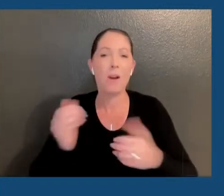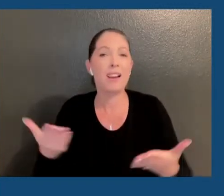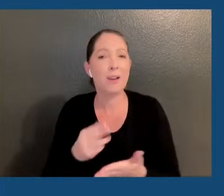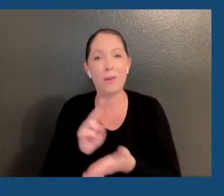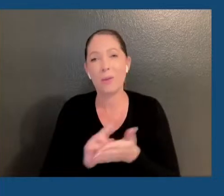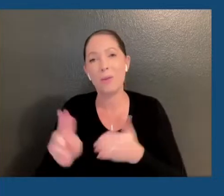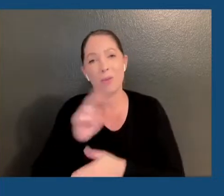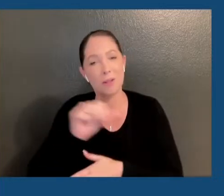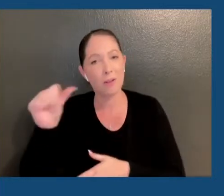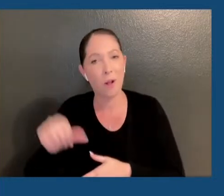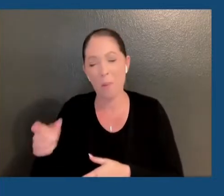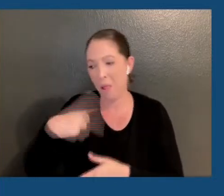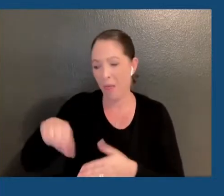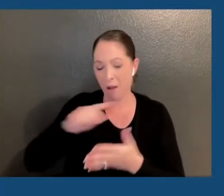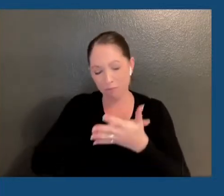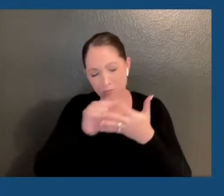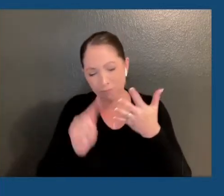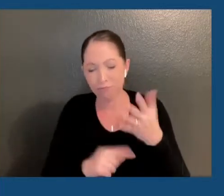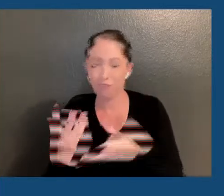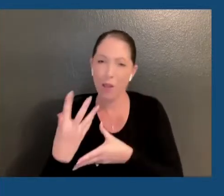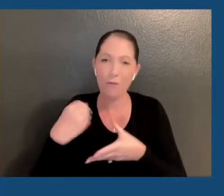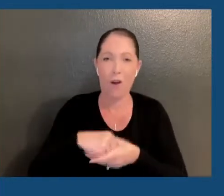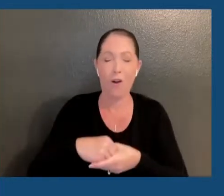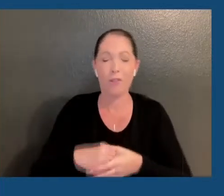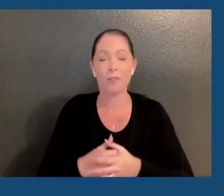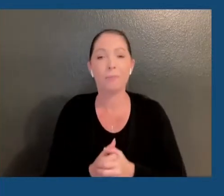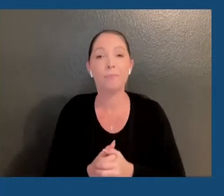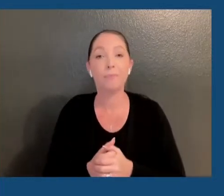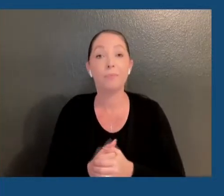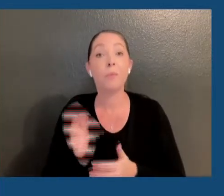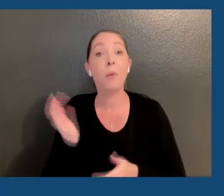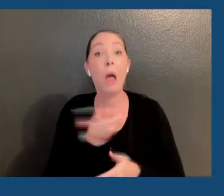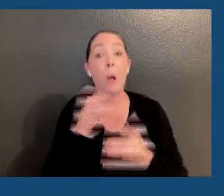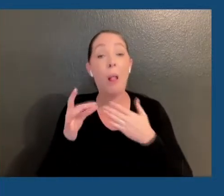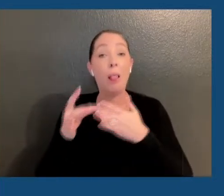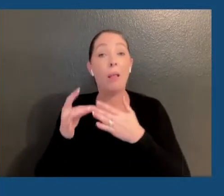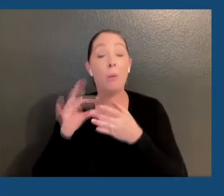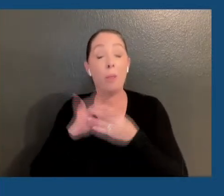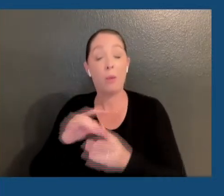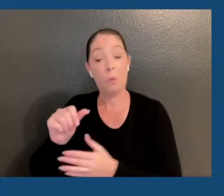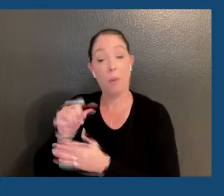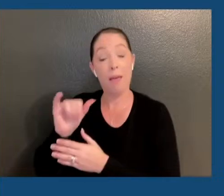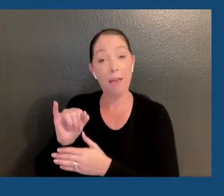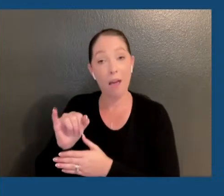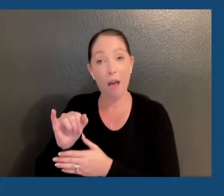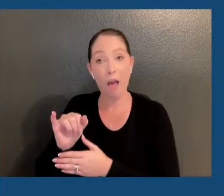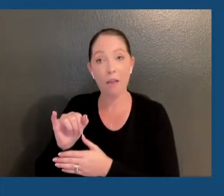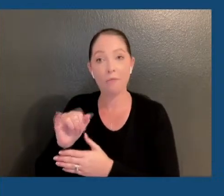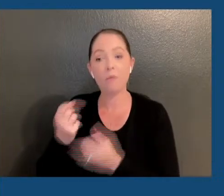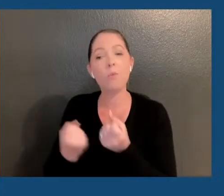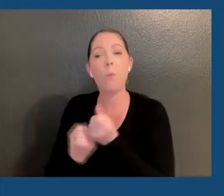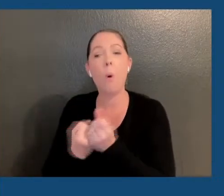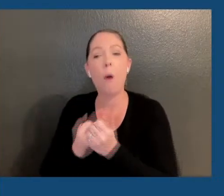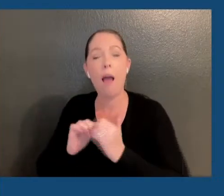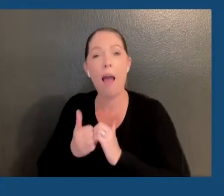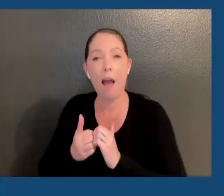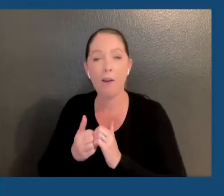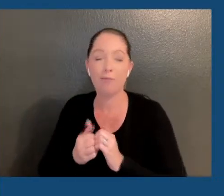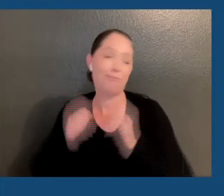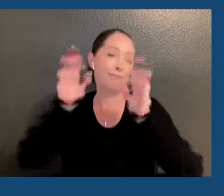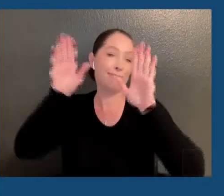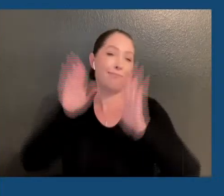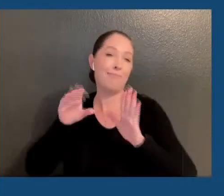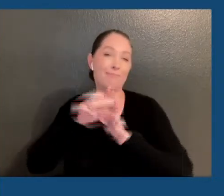others. And of course, our leadership in AI has been generously supported by the great state of New York